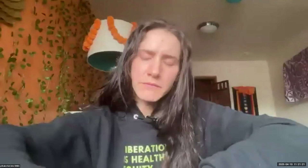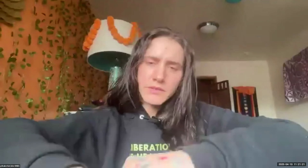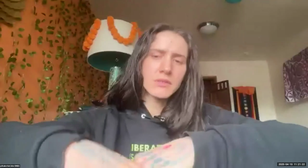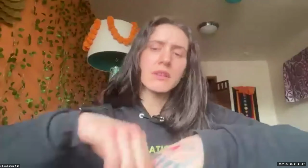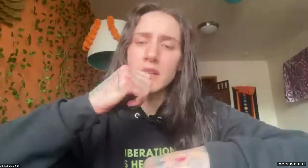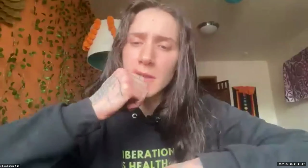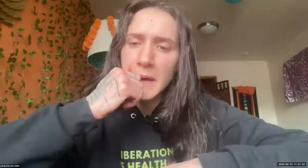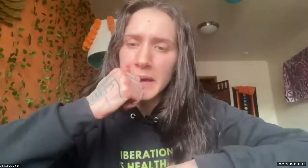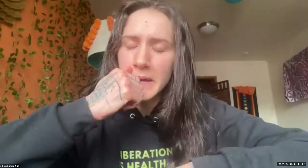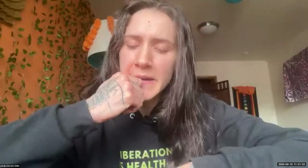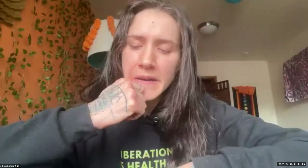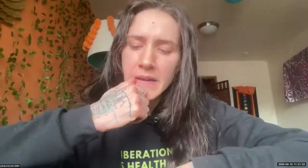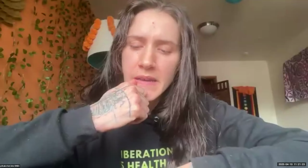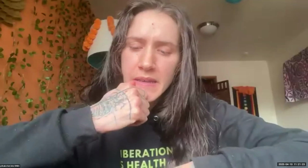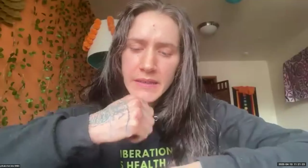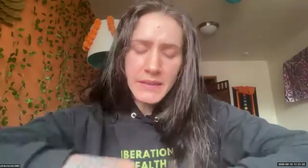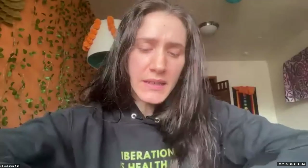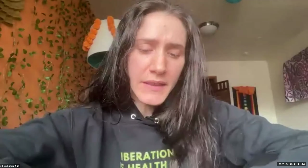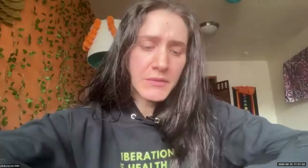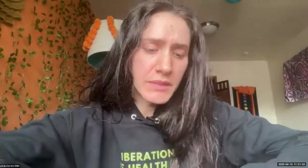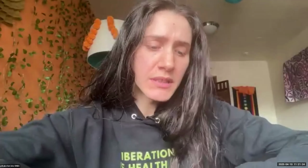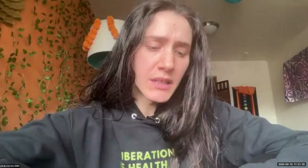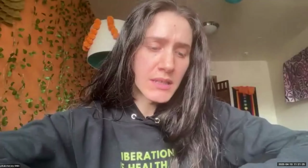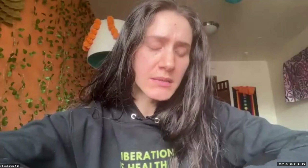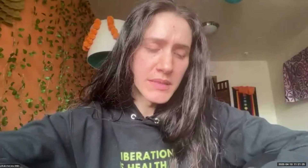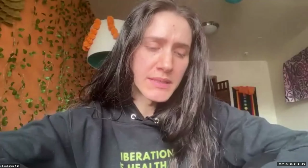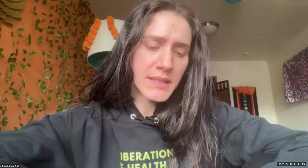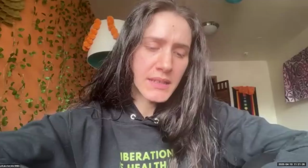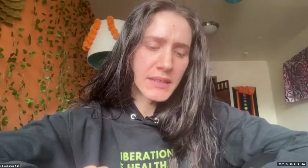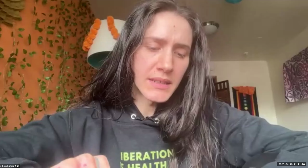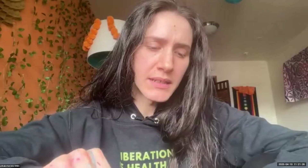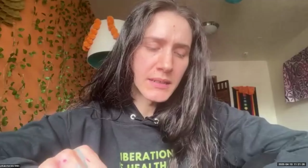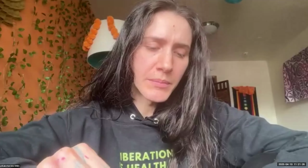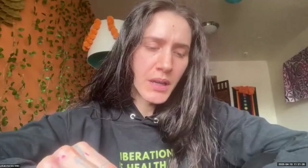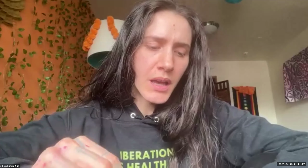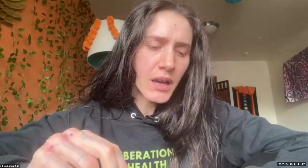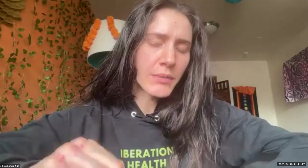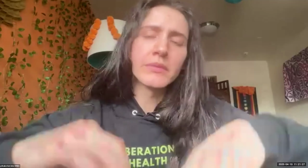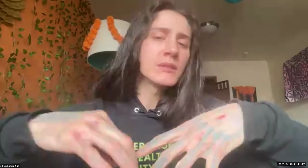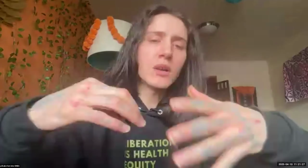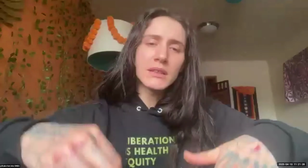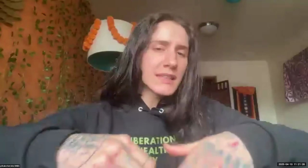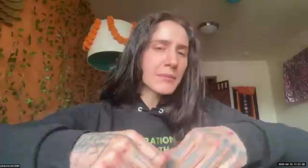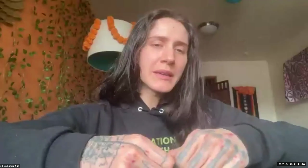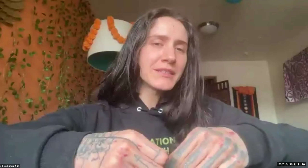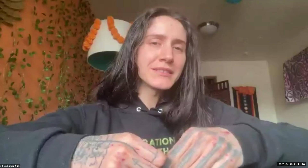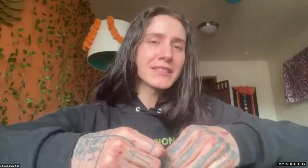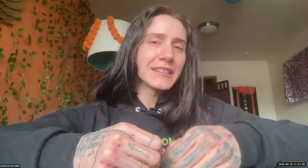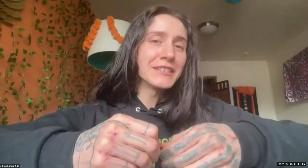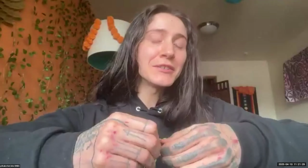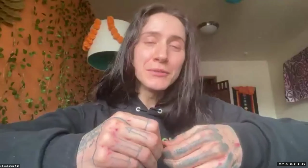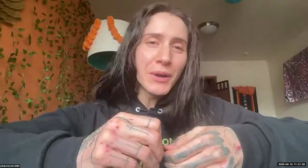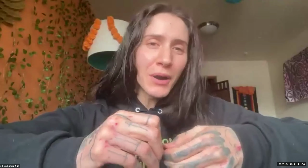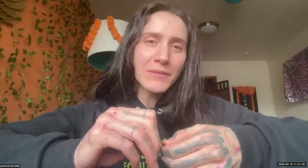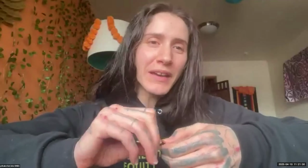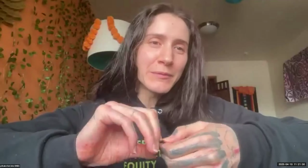Mahalo, thank you for sharing all that. Yeah, that's really awesome insight. I really want these applications to